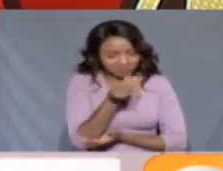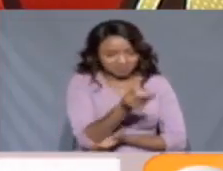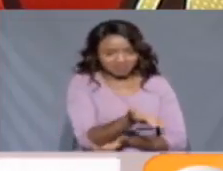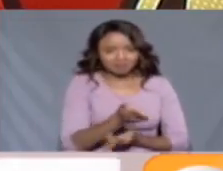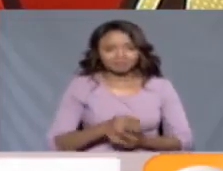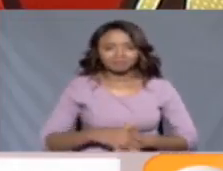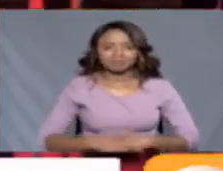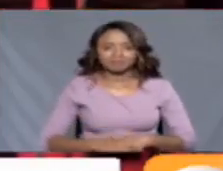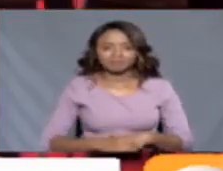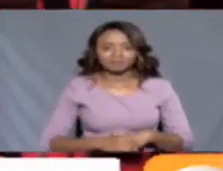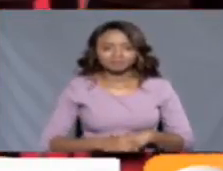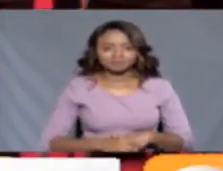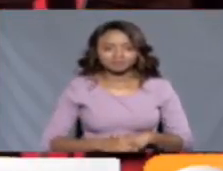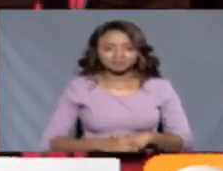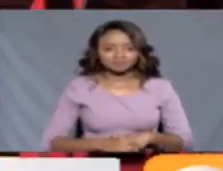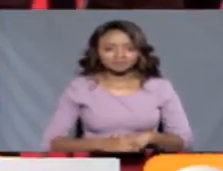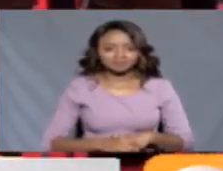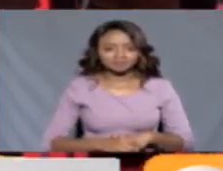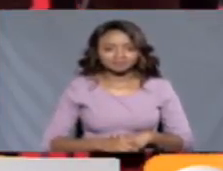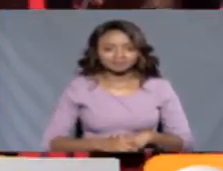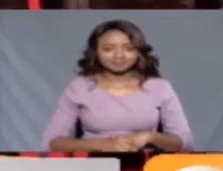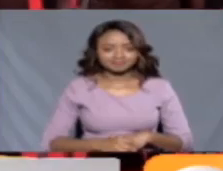rest.